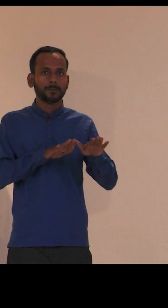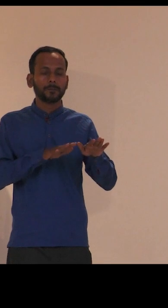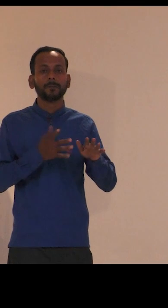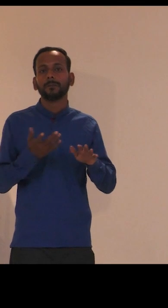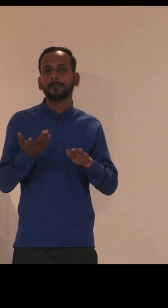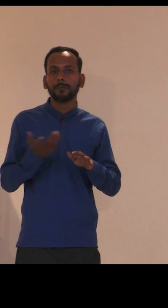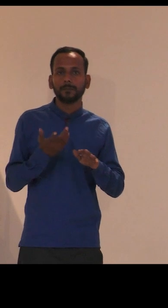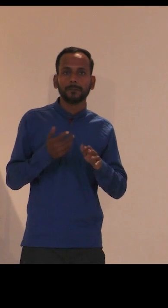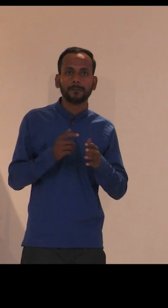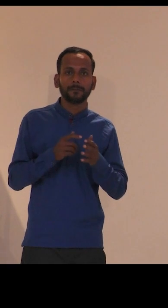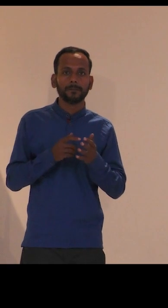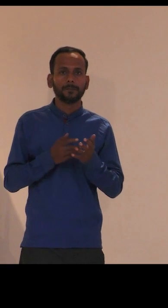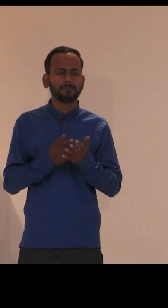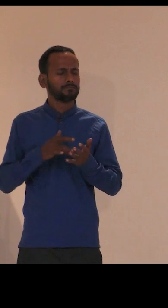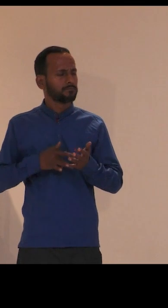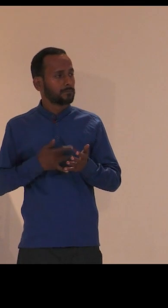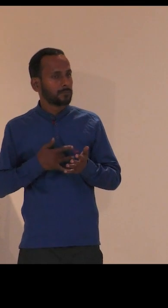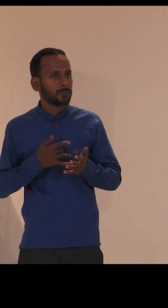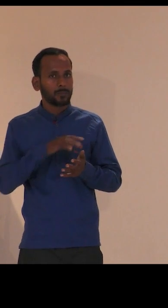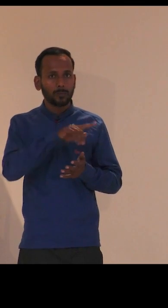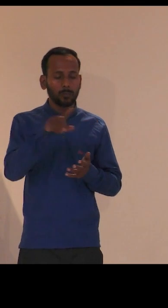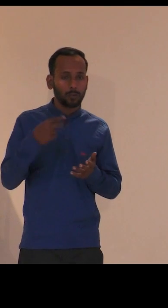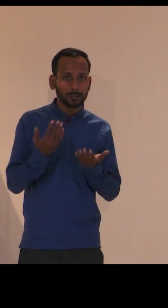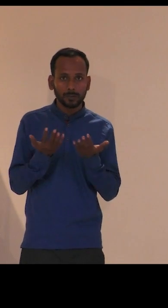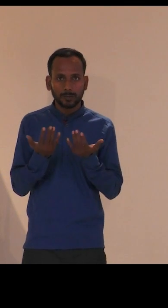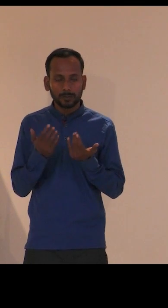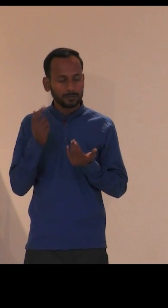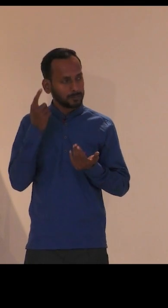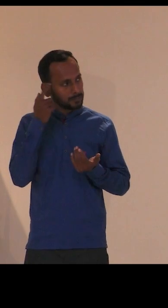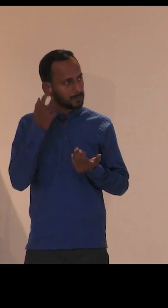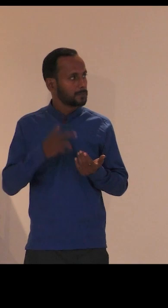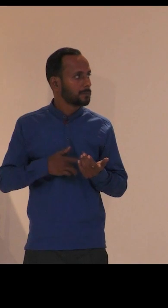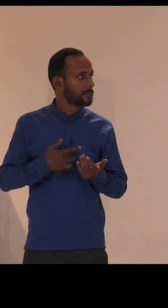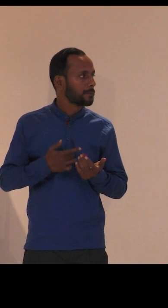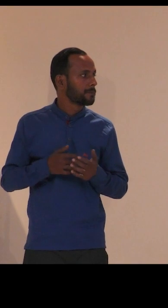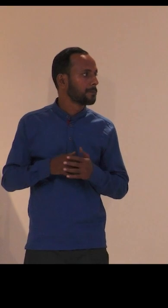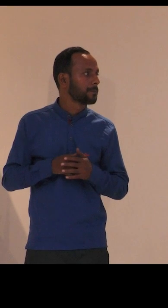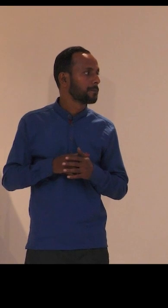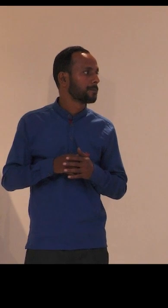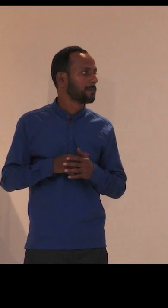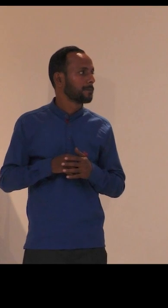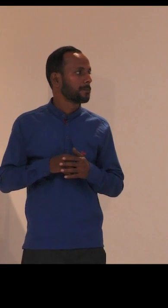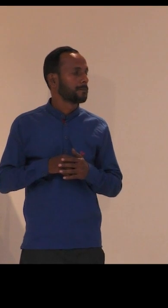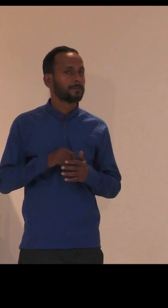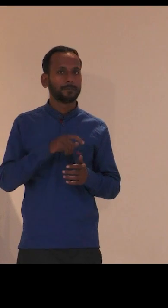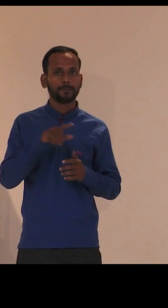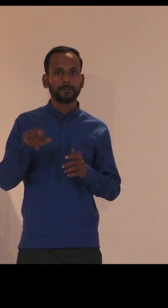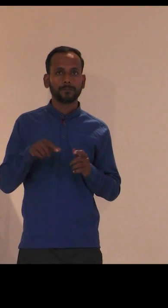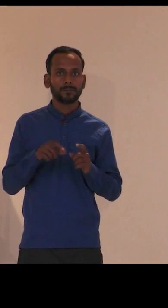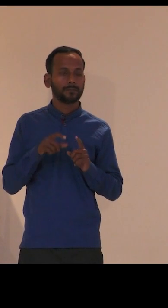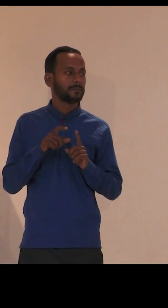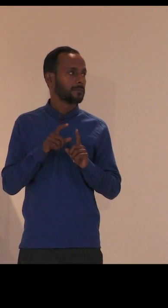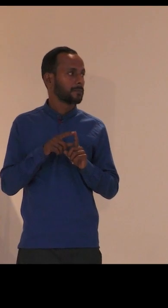trying to realize all these possibilities. So in terms of diversity